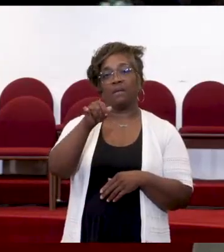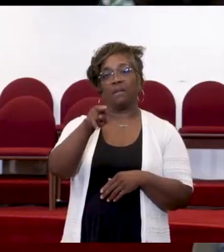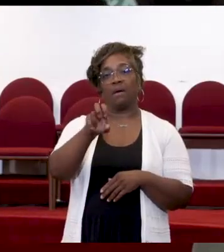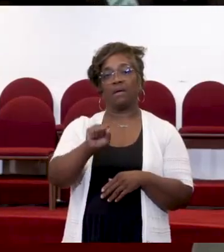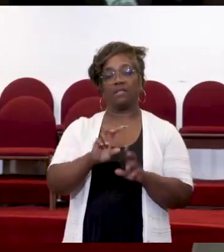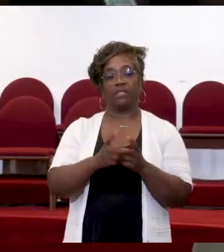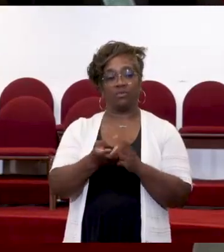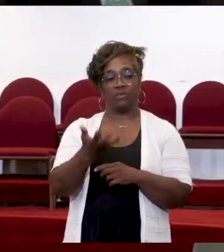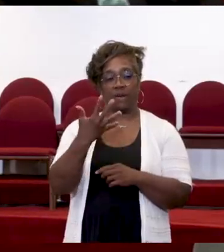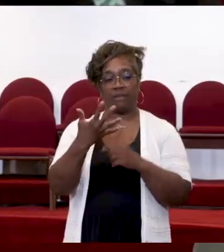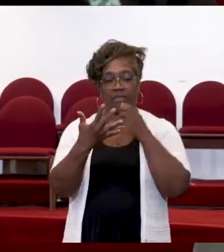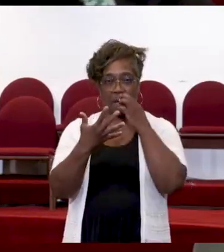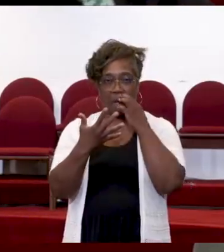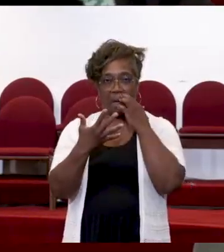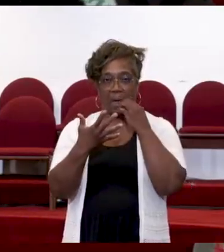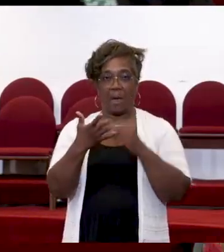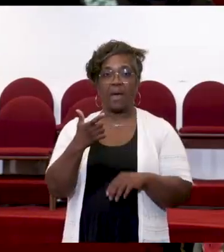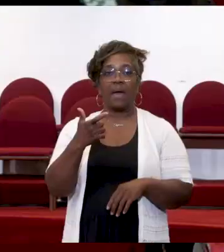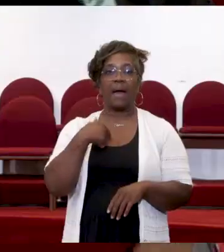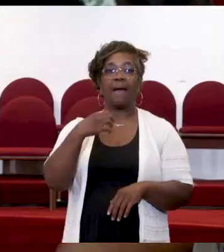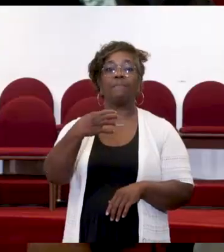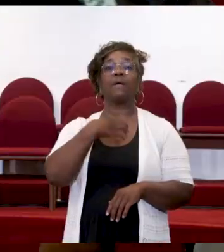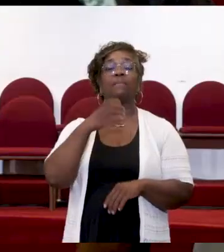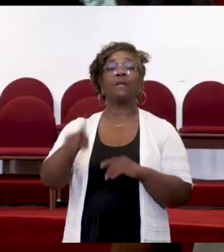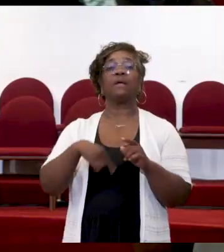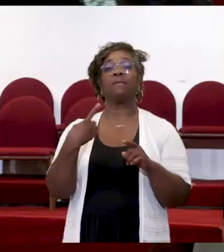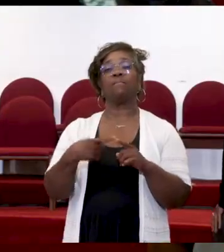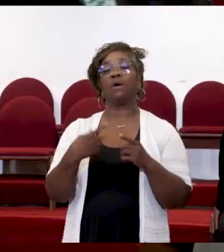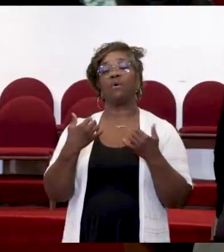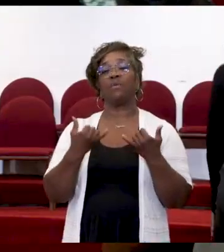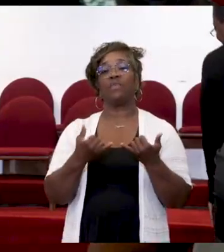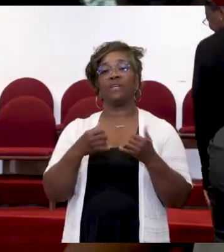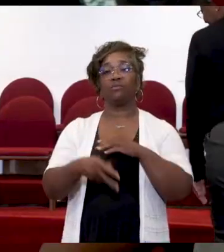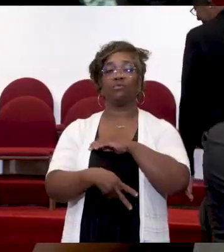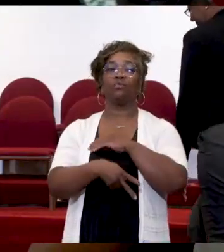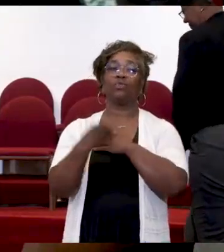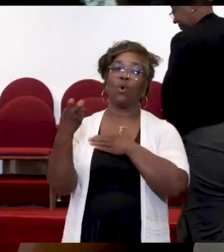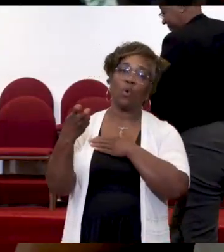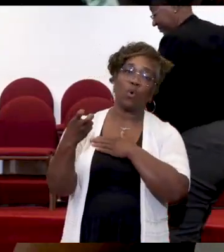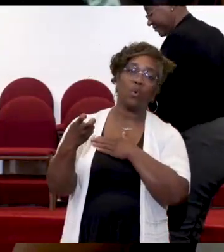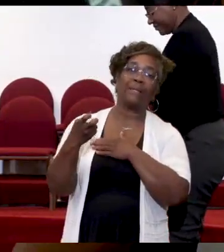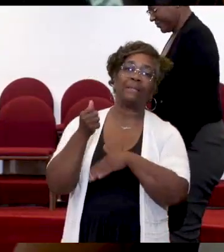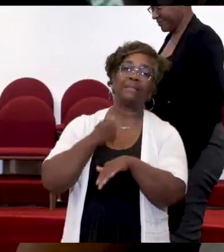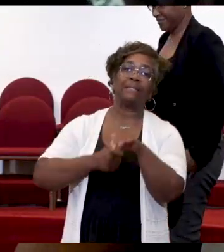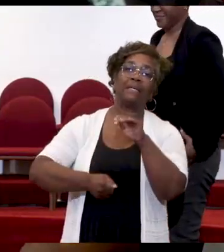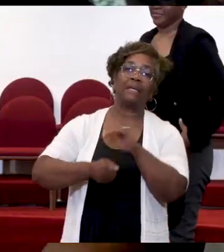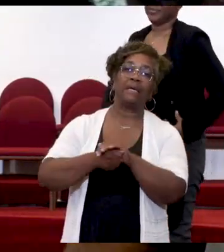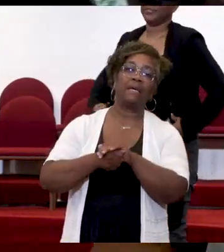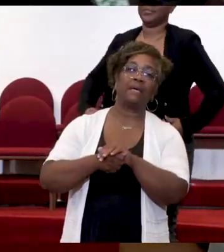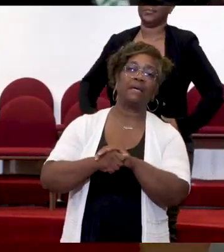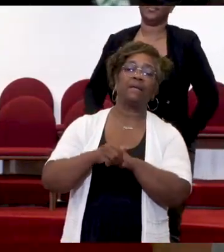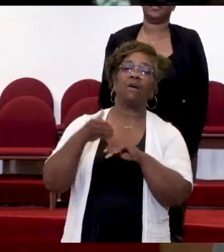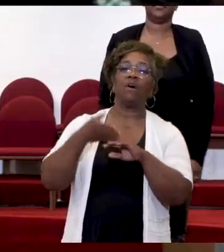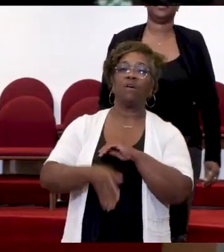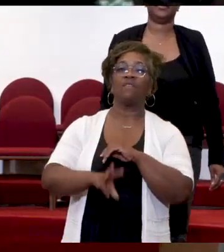5. I am complaining about this stolen and hid over $600